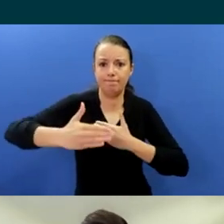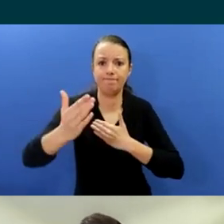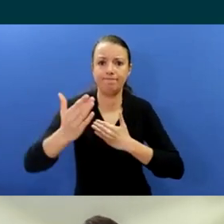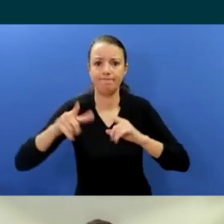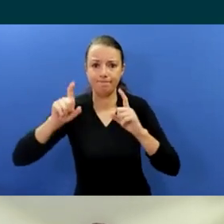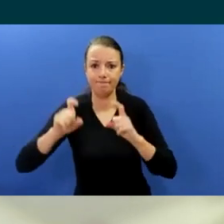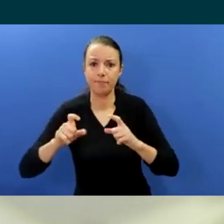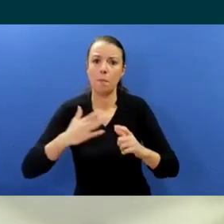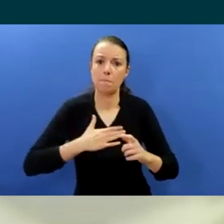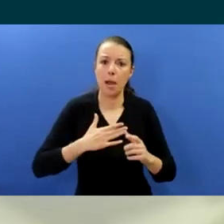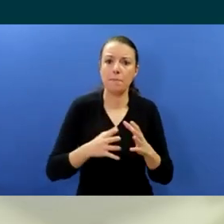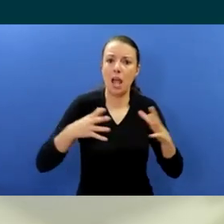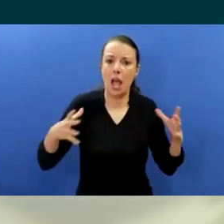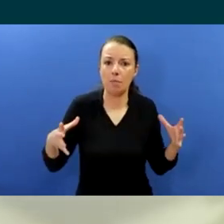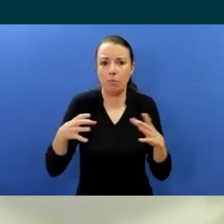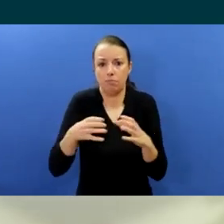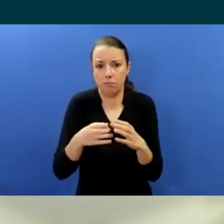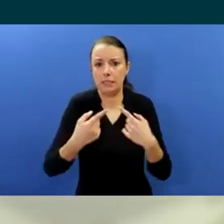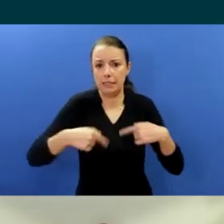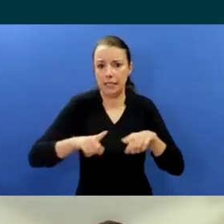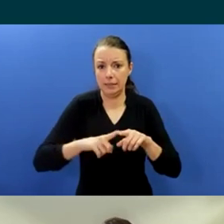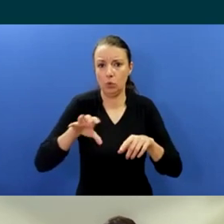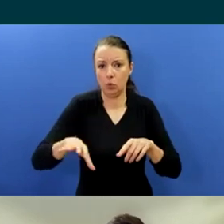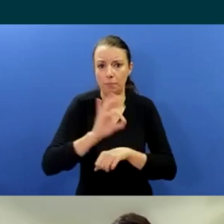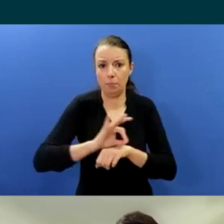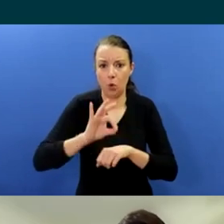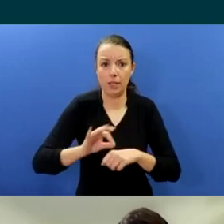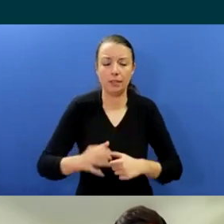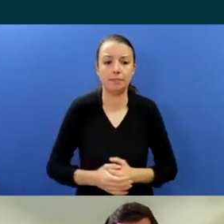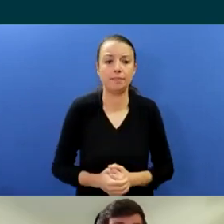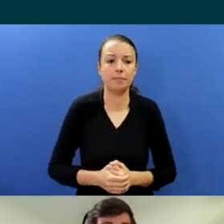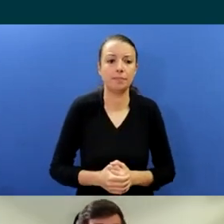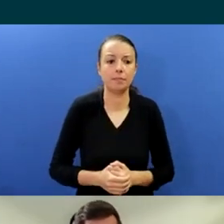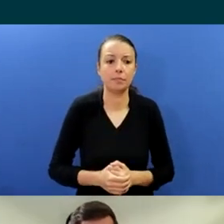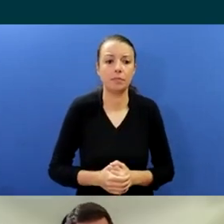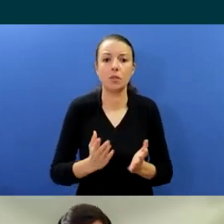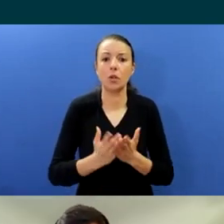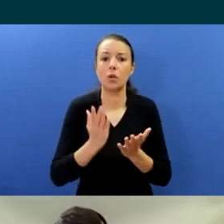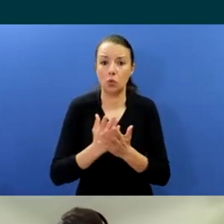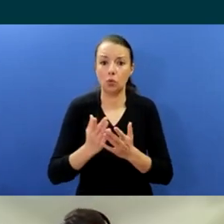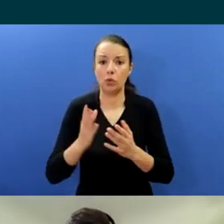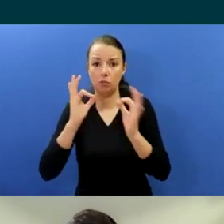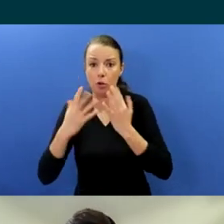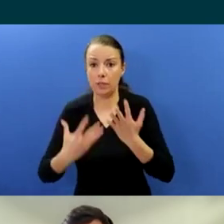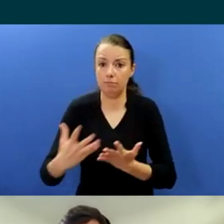And again, during this implementation, they always try to integrate the user's